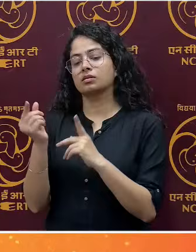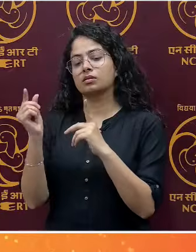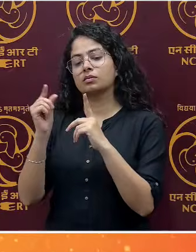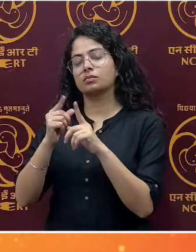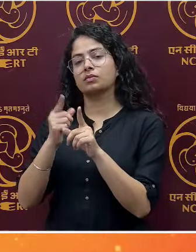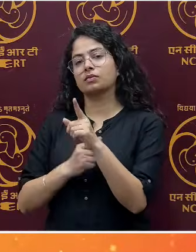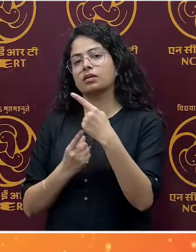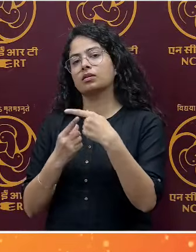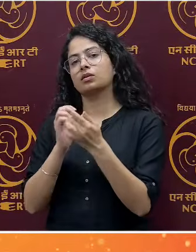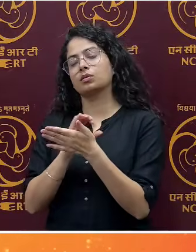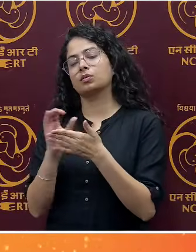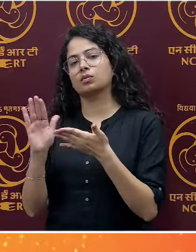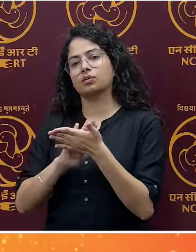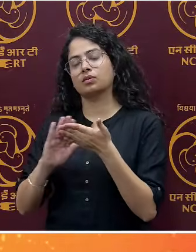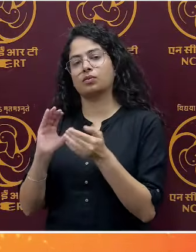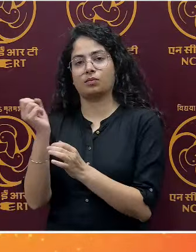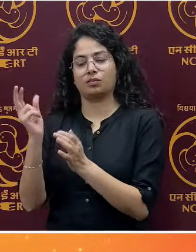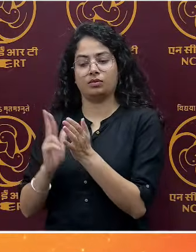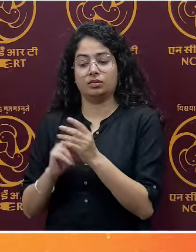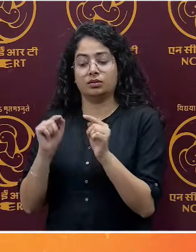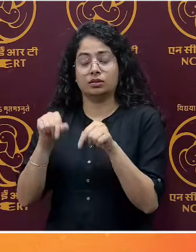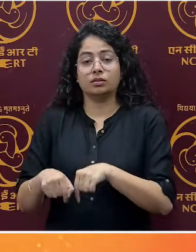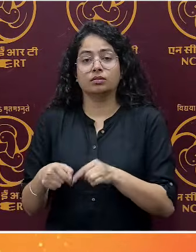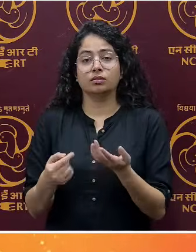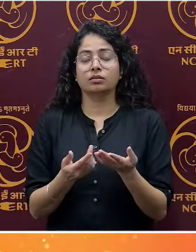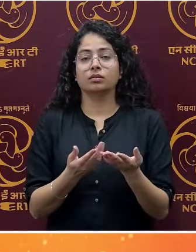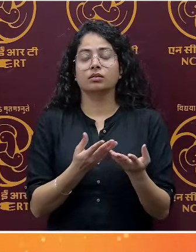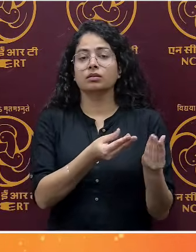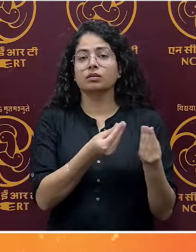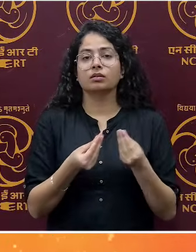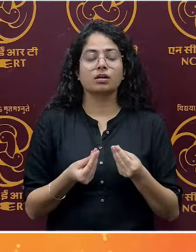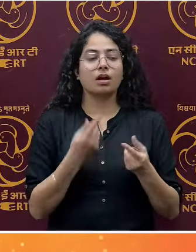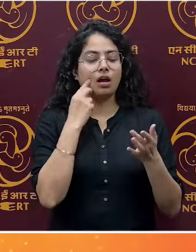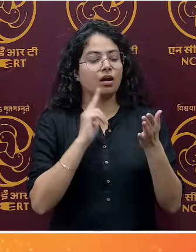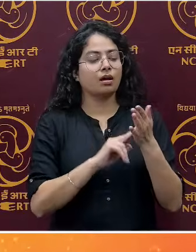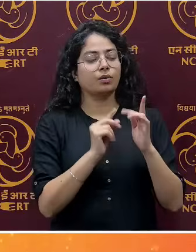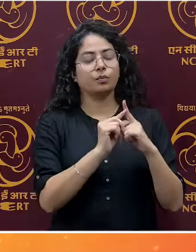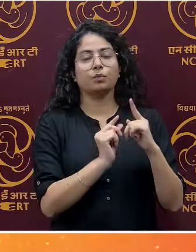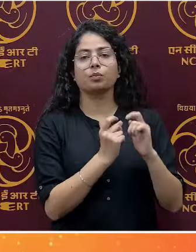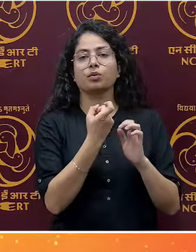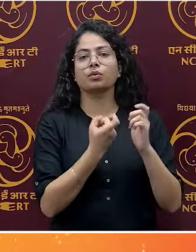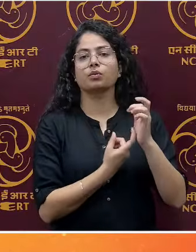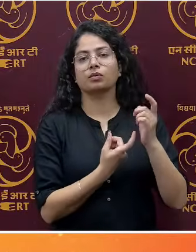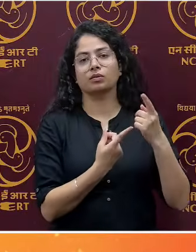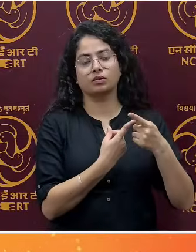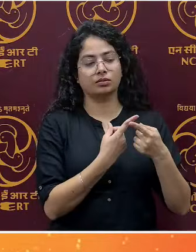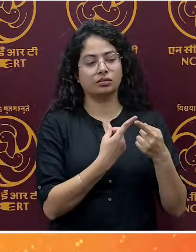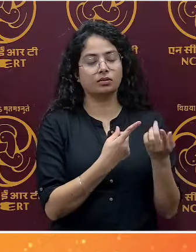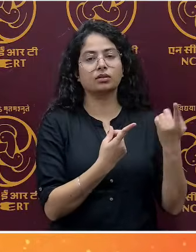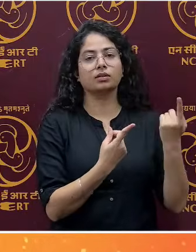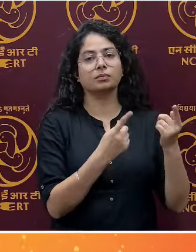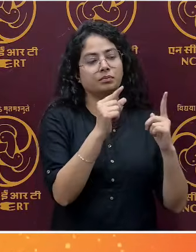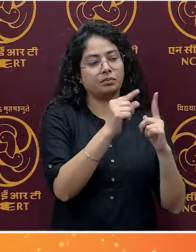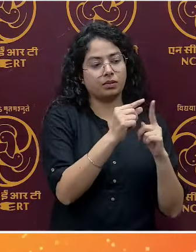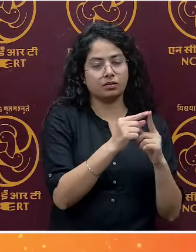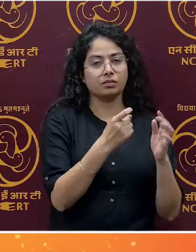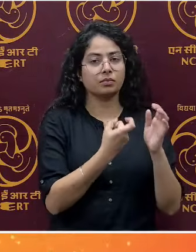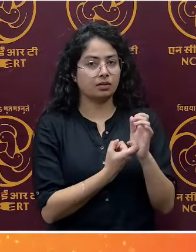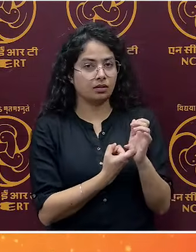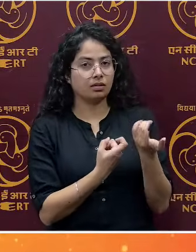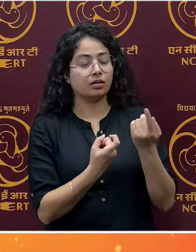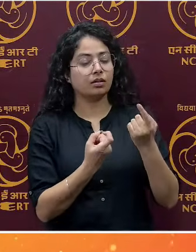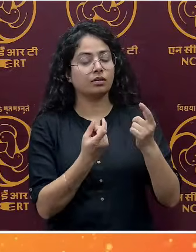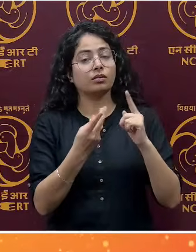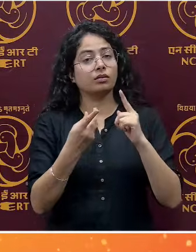language. All we have to take three inputs from the user: principal, rate and time. So how we do it?